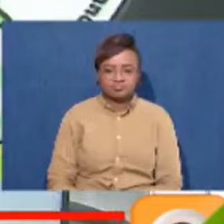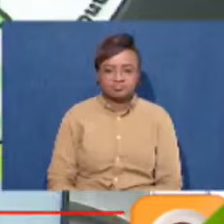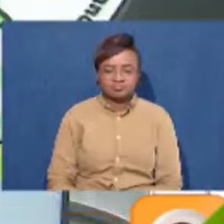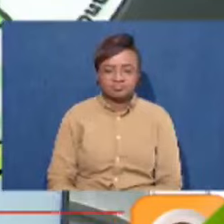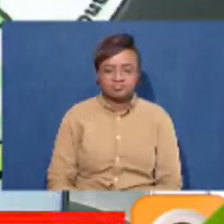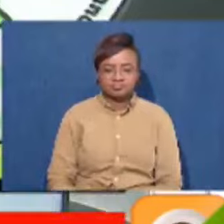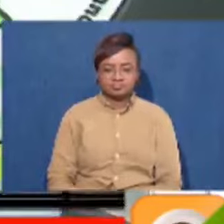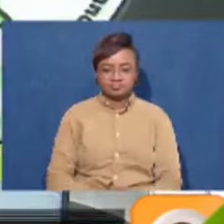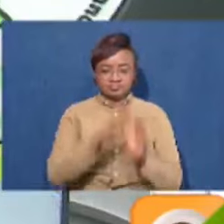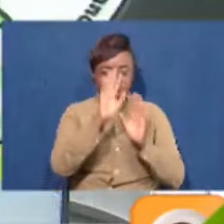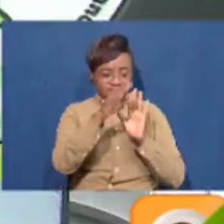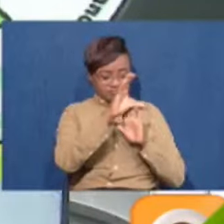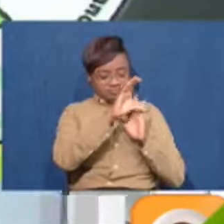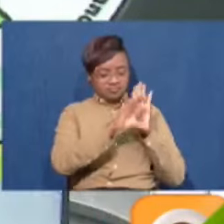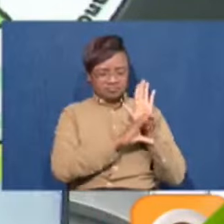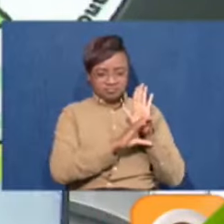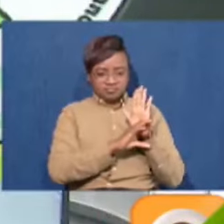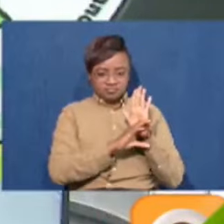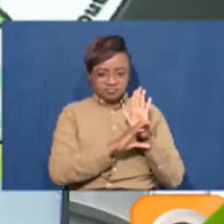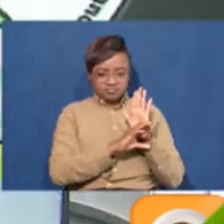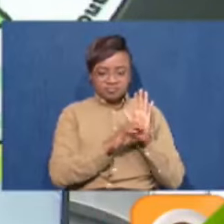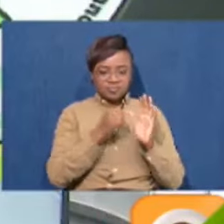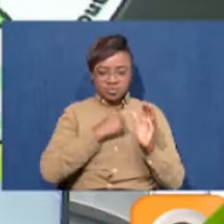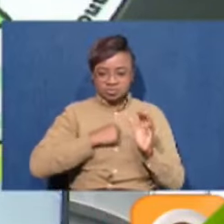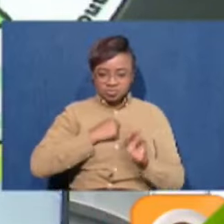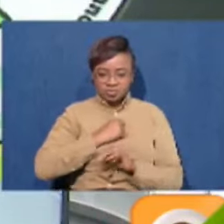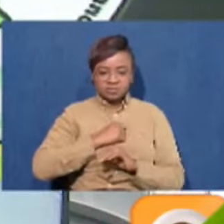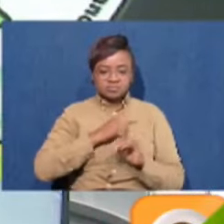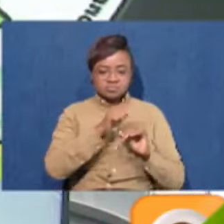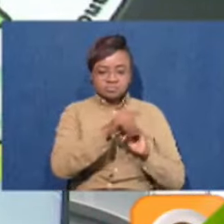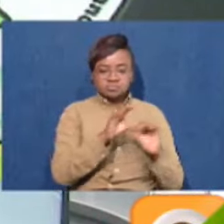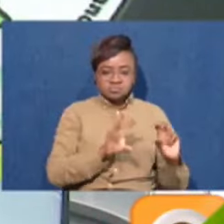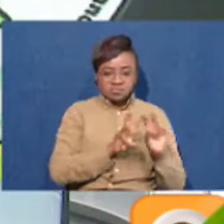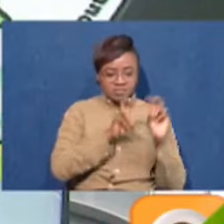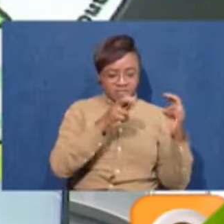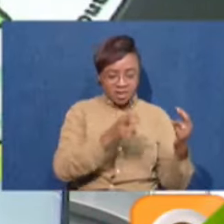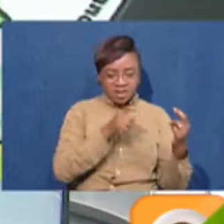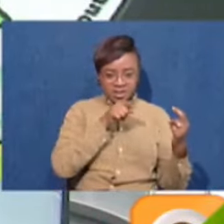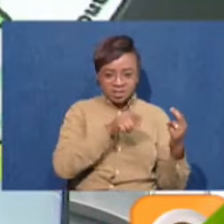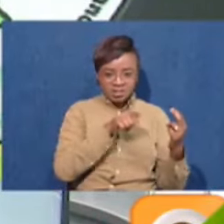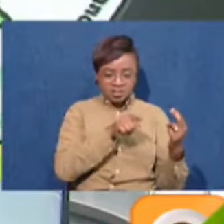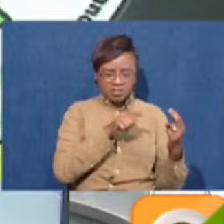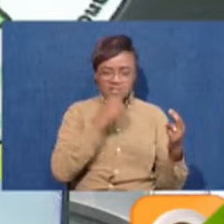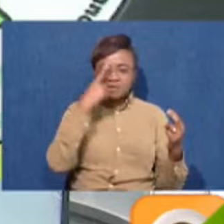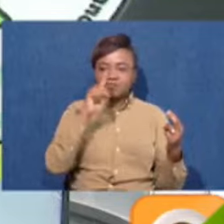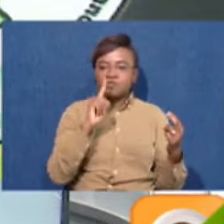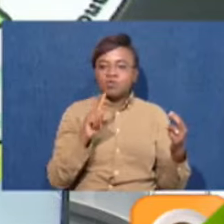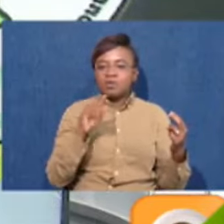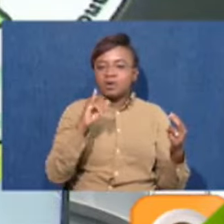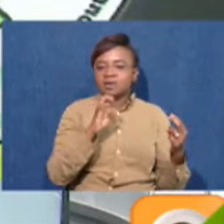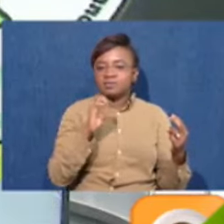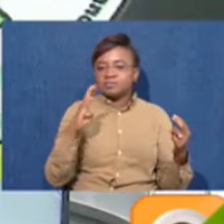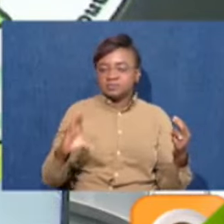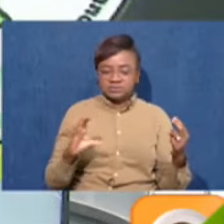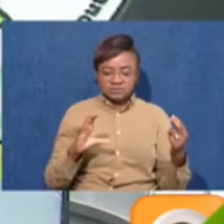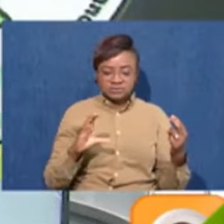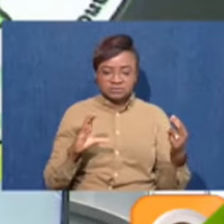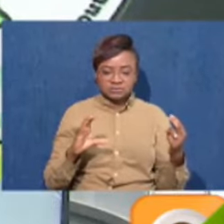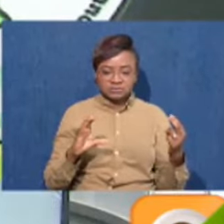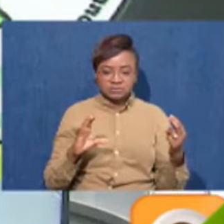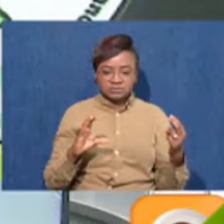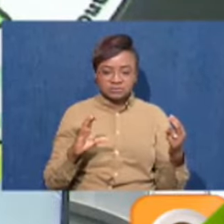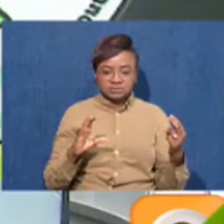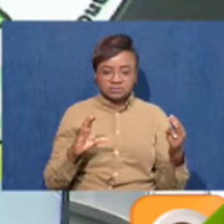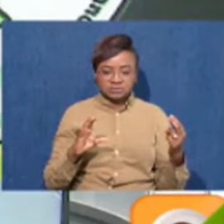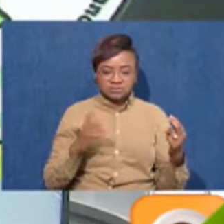So the constitution of the Independent Electoral and Boundaries Commission selection panel is already courting controversy after the Azimio la Umoja